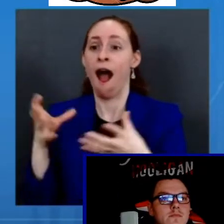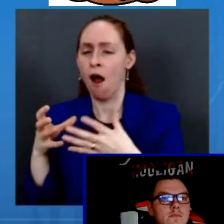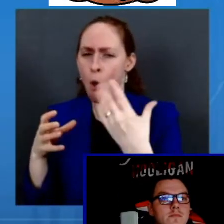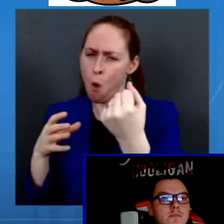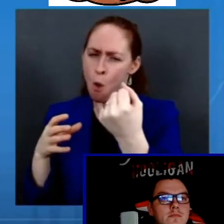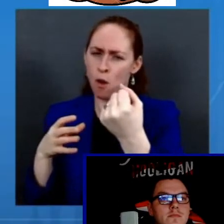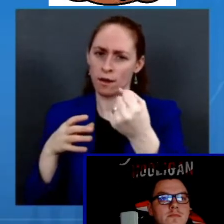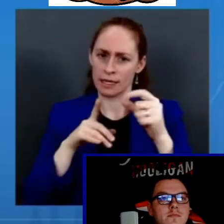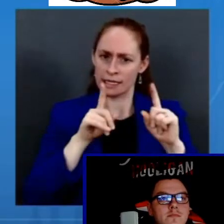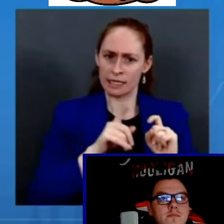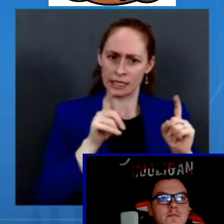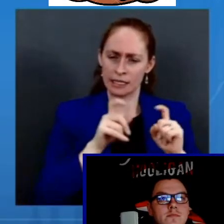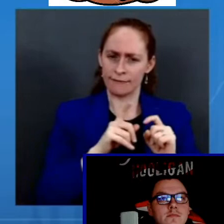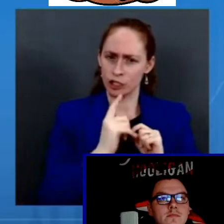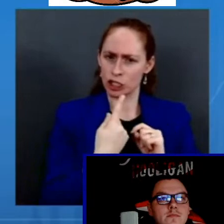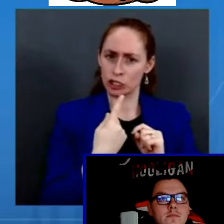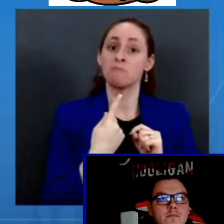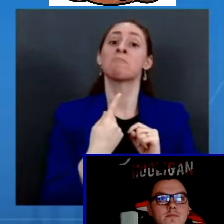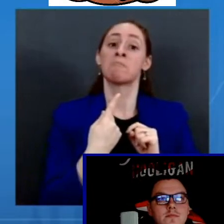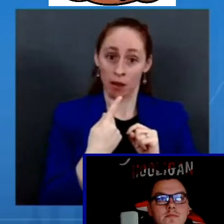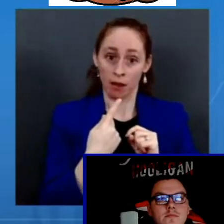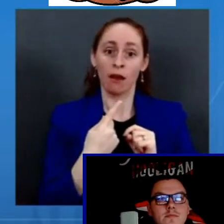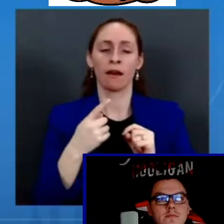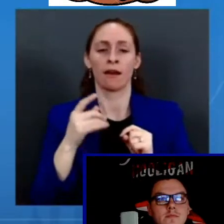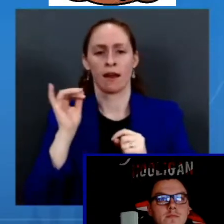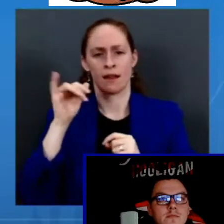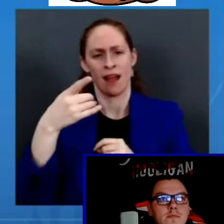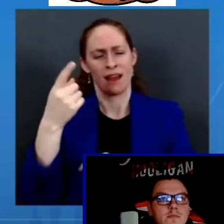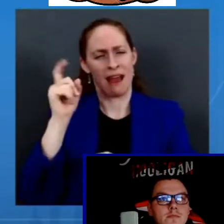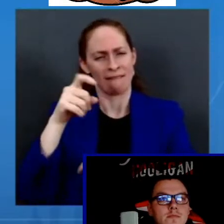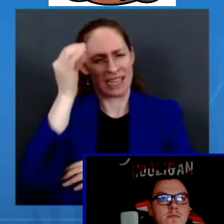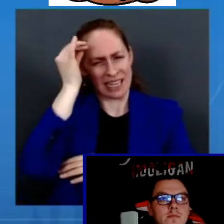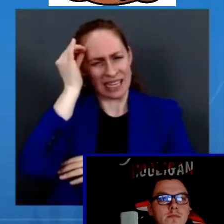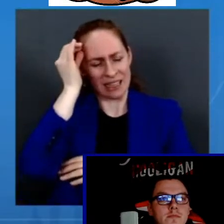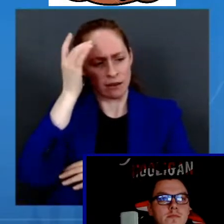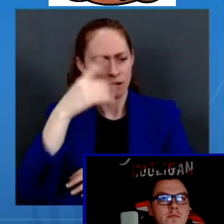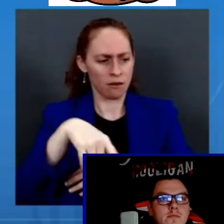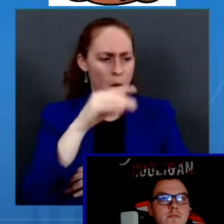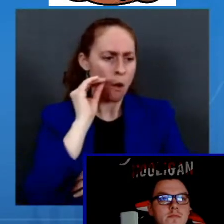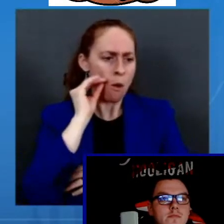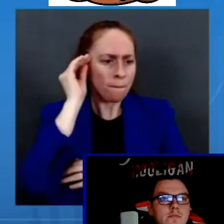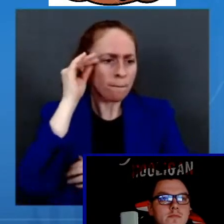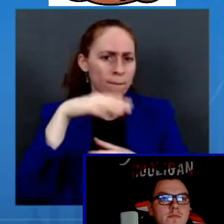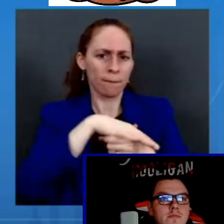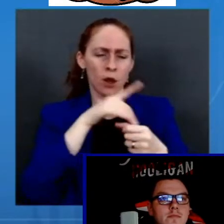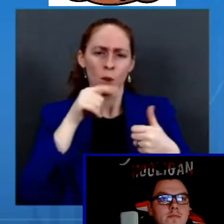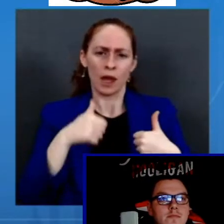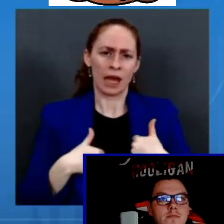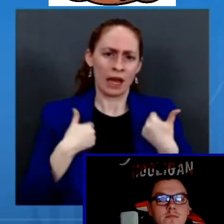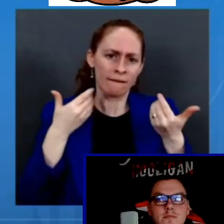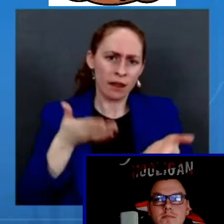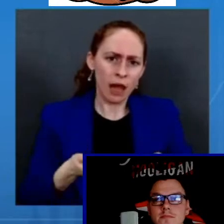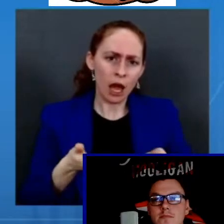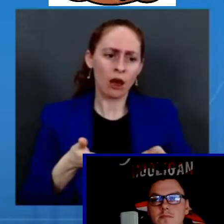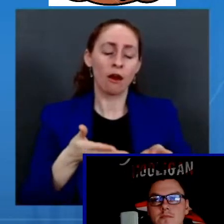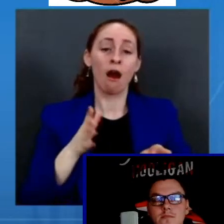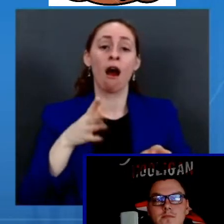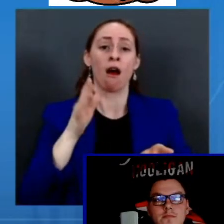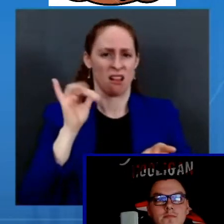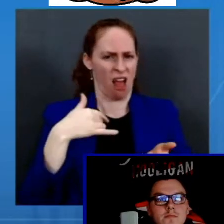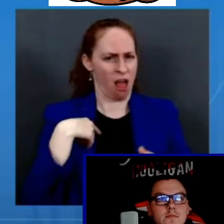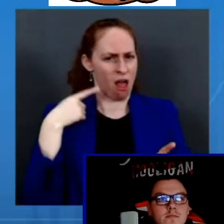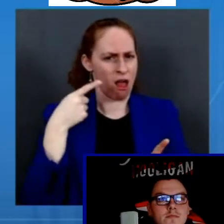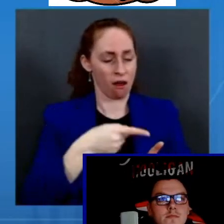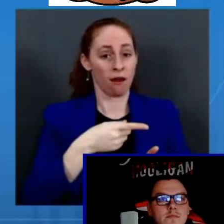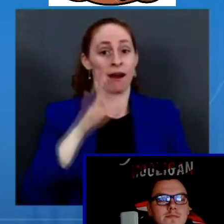gathering. And there are many of these parties that have 30, 40, 50 people in which you do not know the